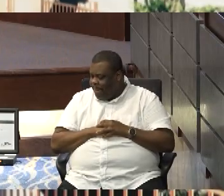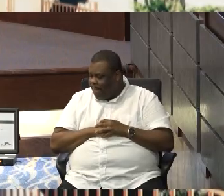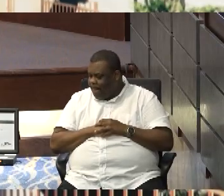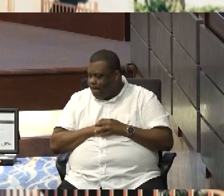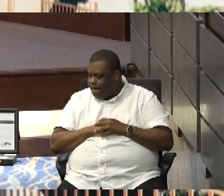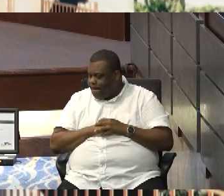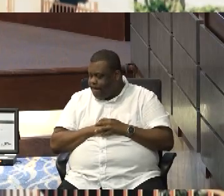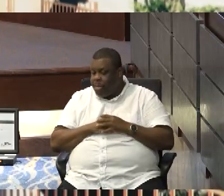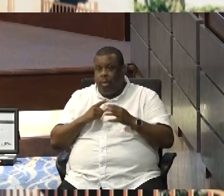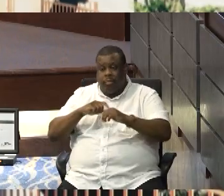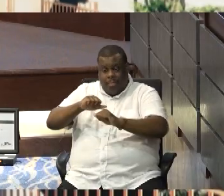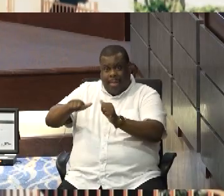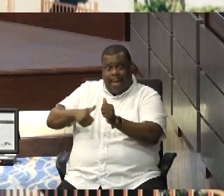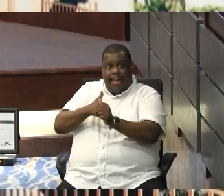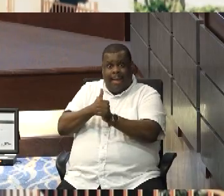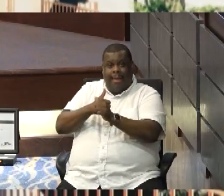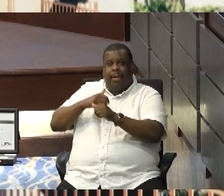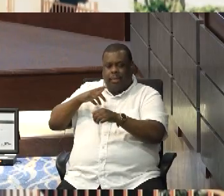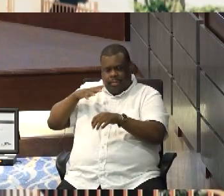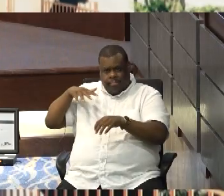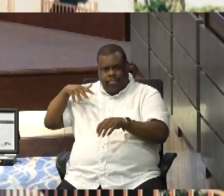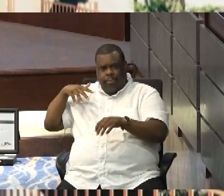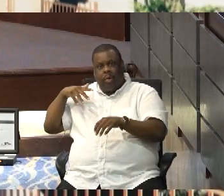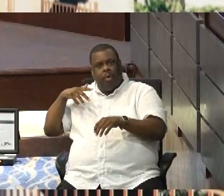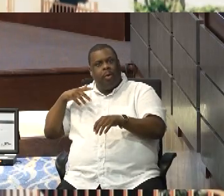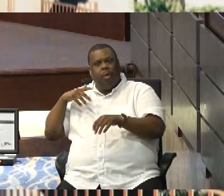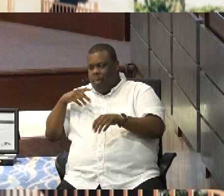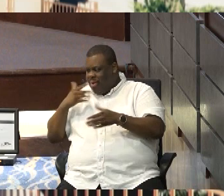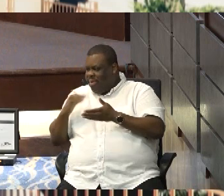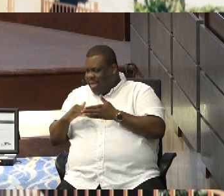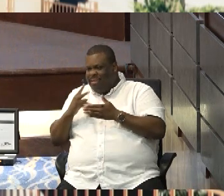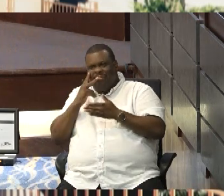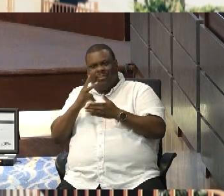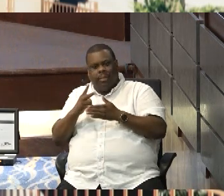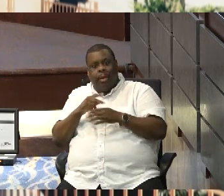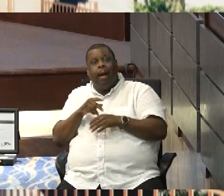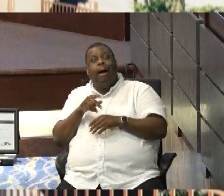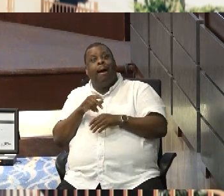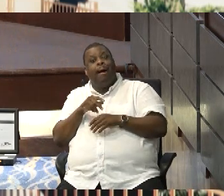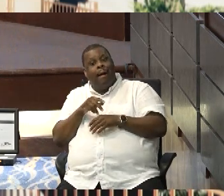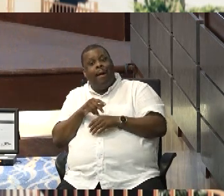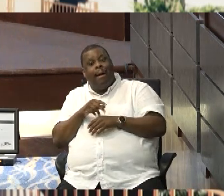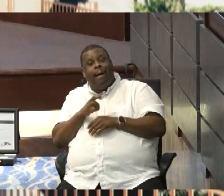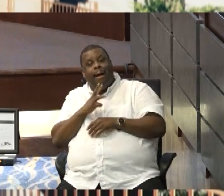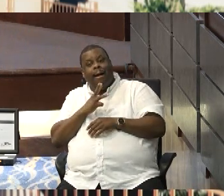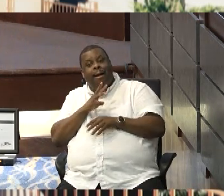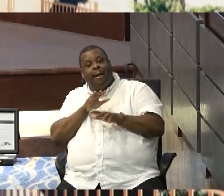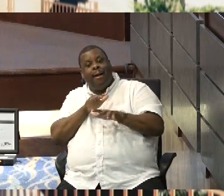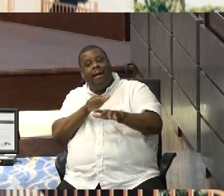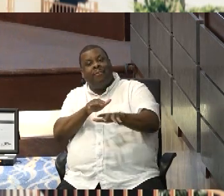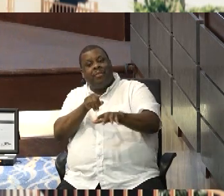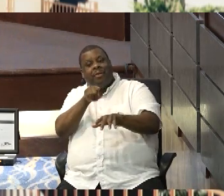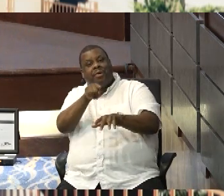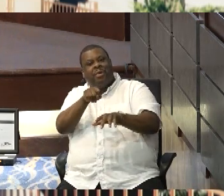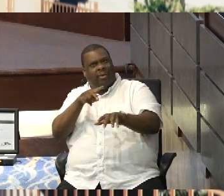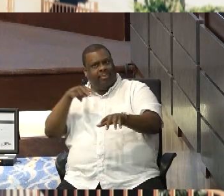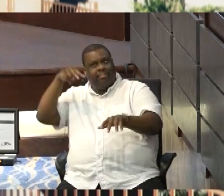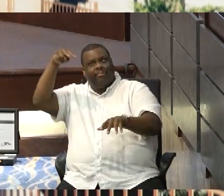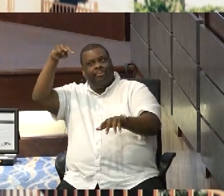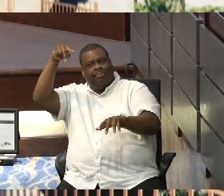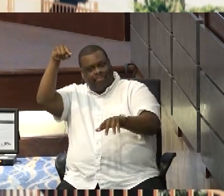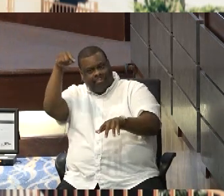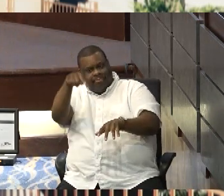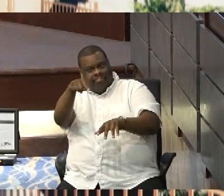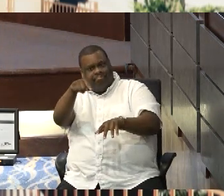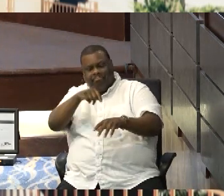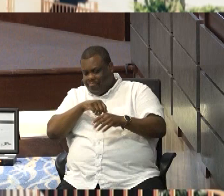kind of threshold connecting Waco with the river. And so here you're looking back down at that restaurant space. So there's interior seating,